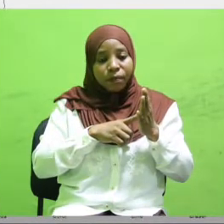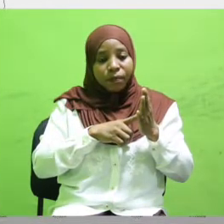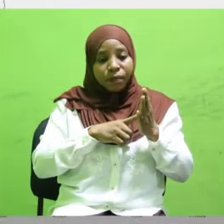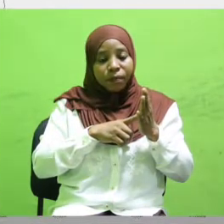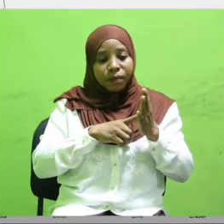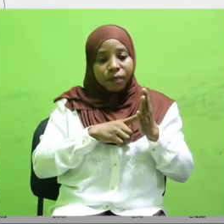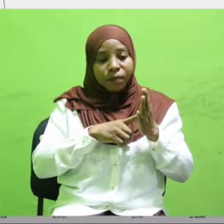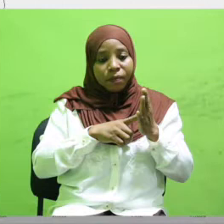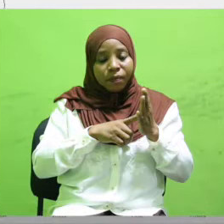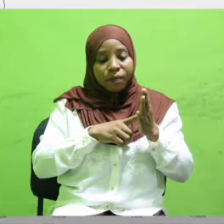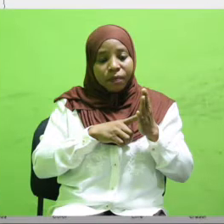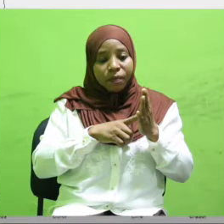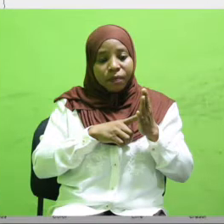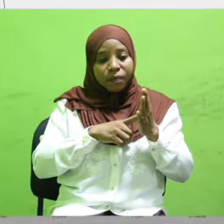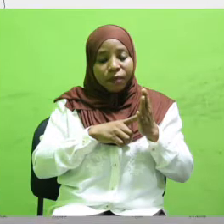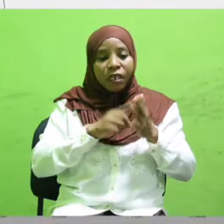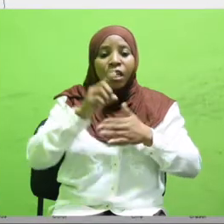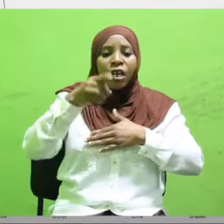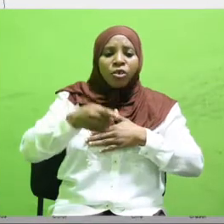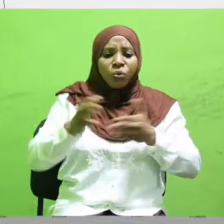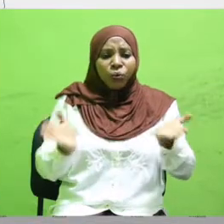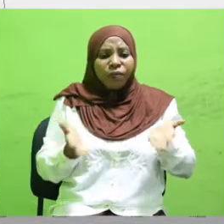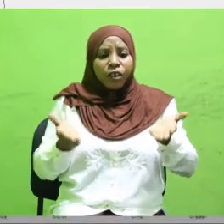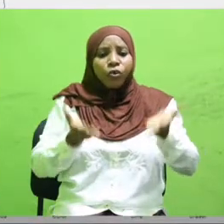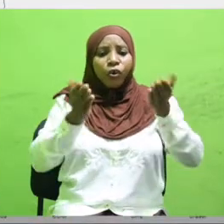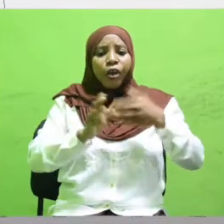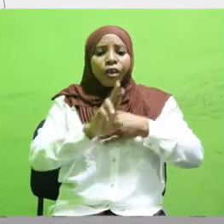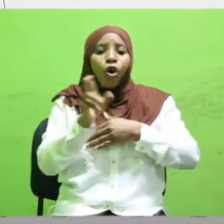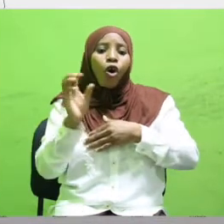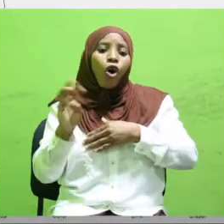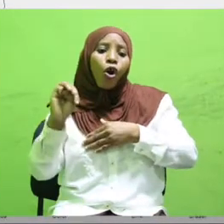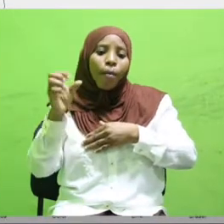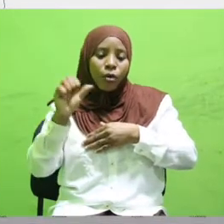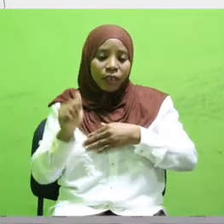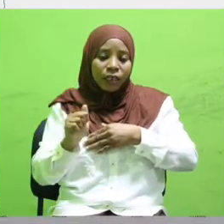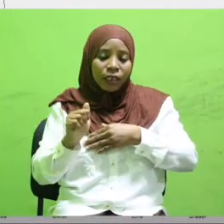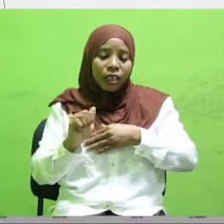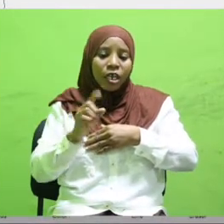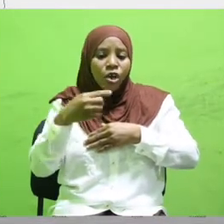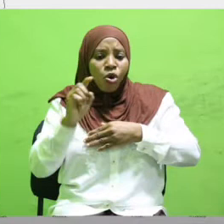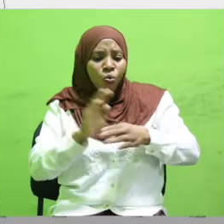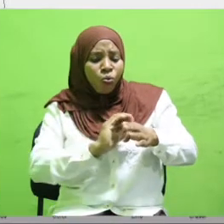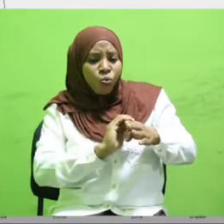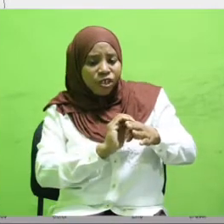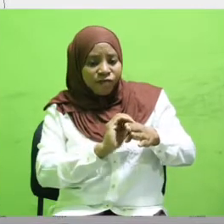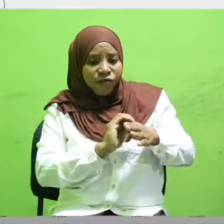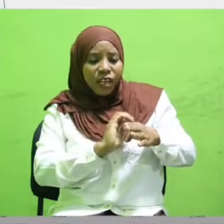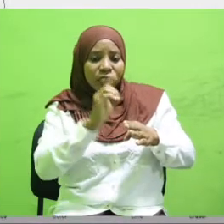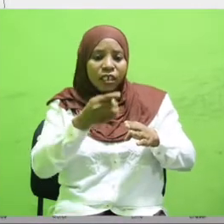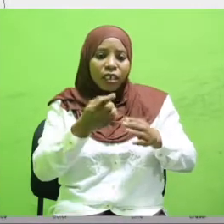gibberellins is a growing hormone or a growing phytohormone which comes from the fungus known as